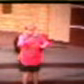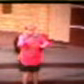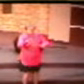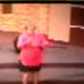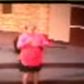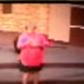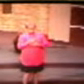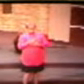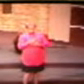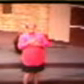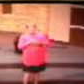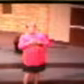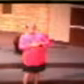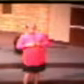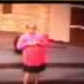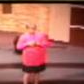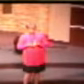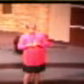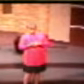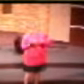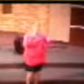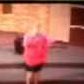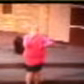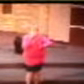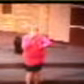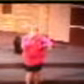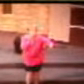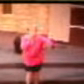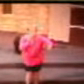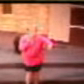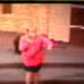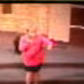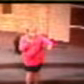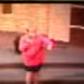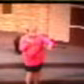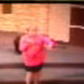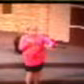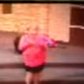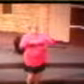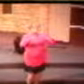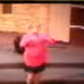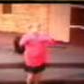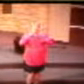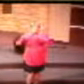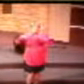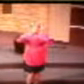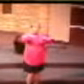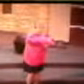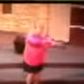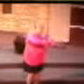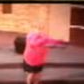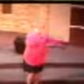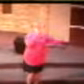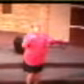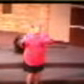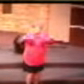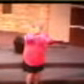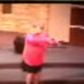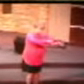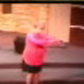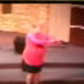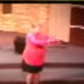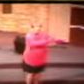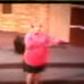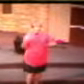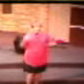We had taken a route in New Mexico to cross at Santa Teresa. We'd